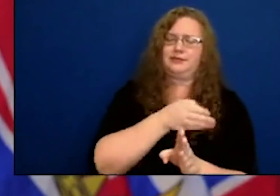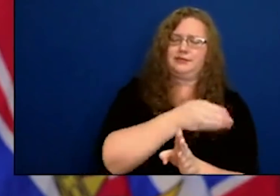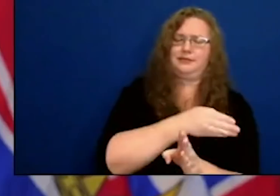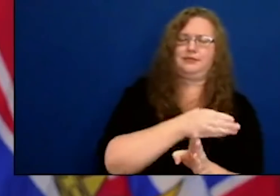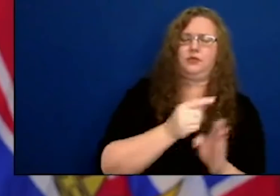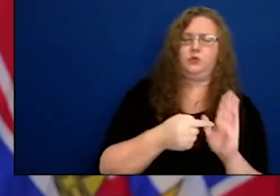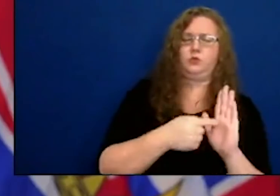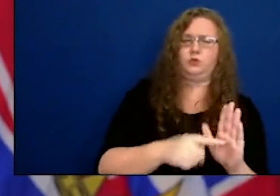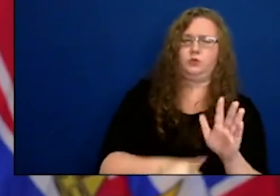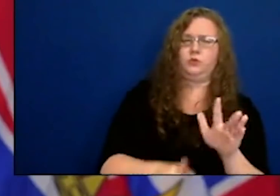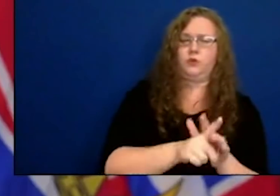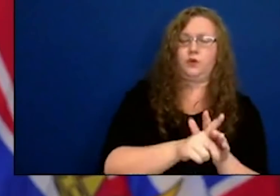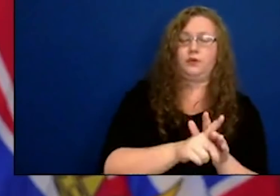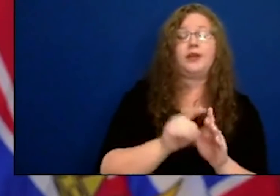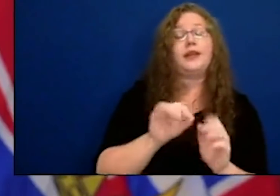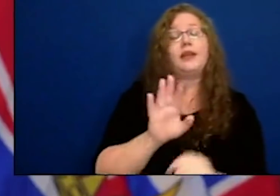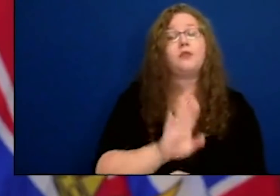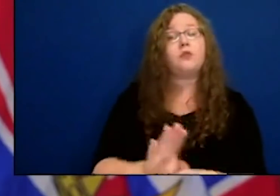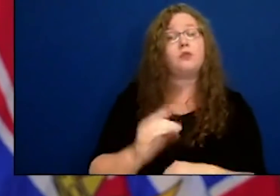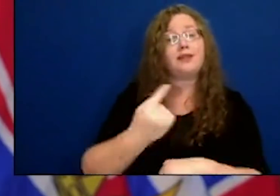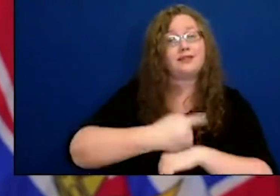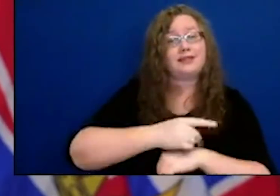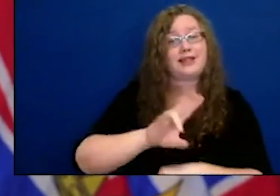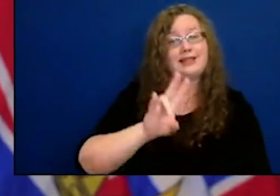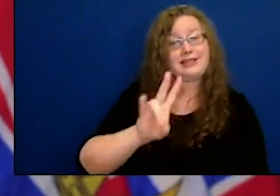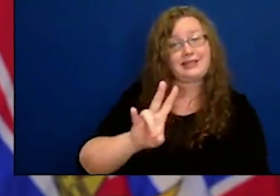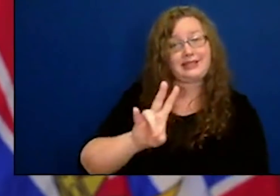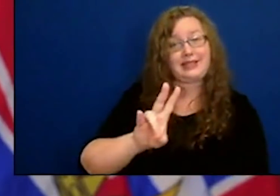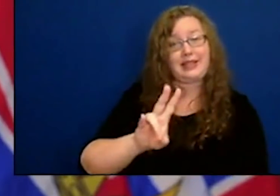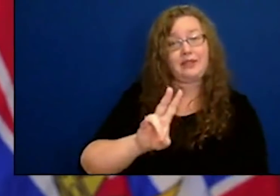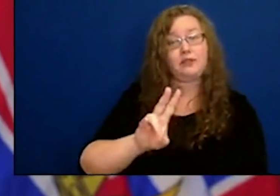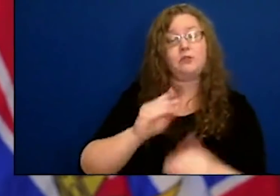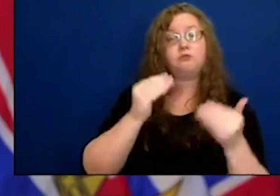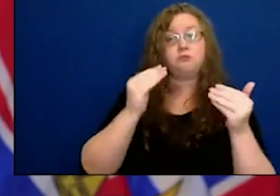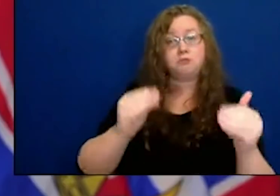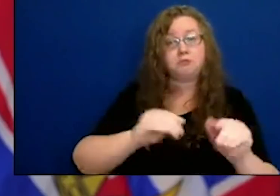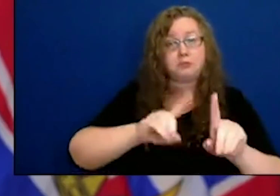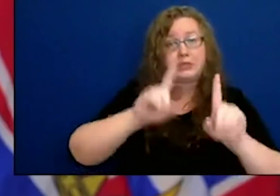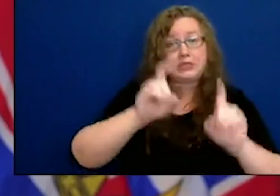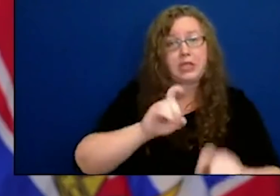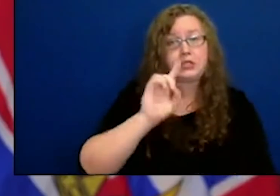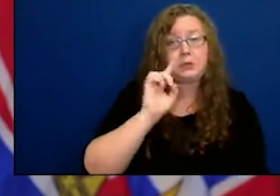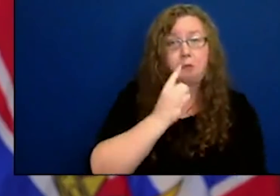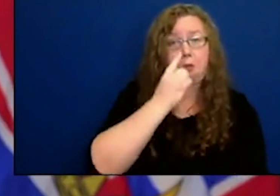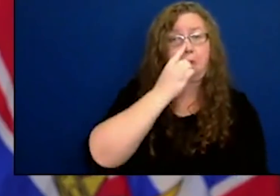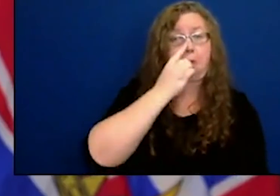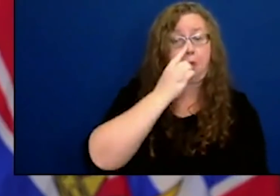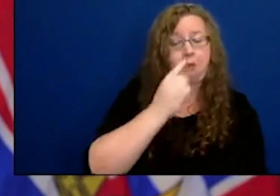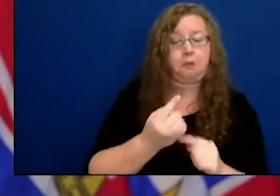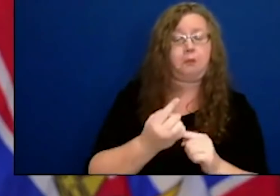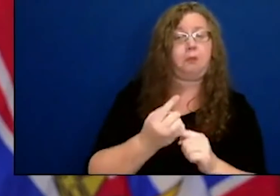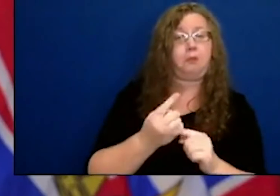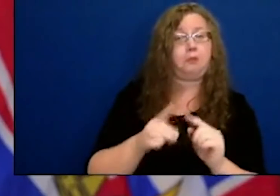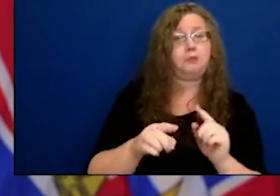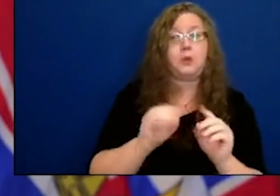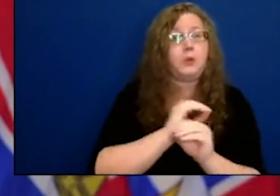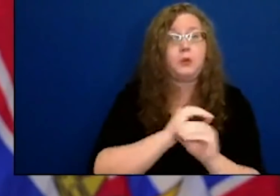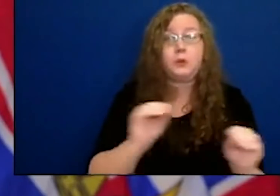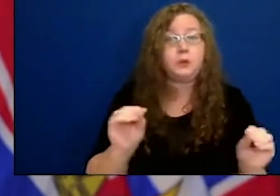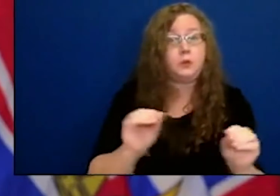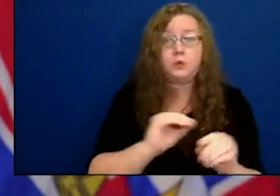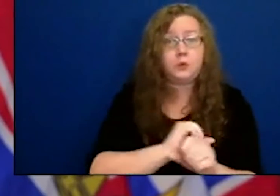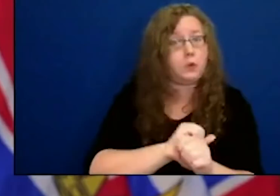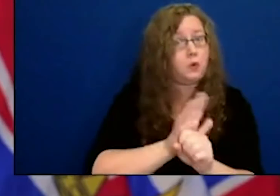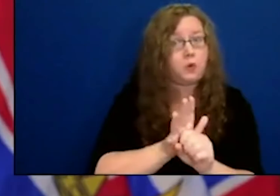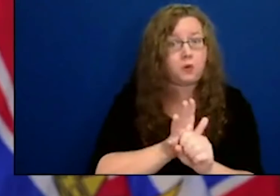have a negative test around day 7, then your chances of having symptoms in the second couple of days or